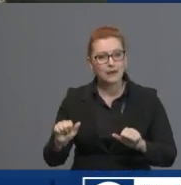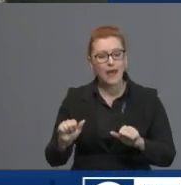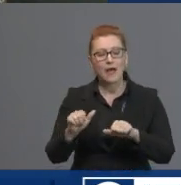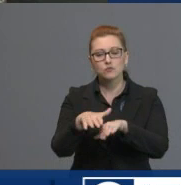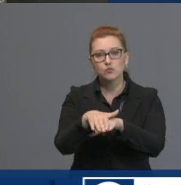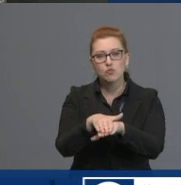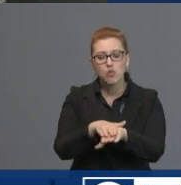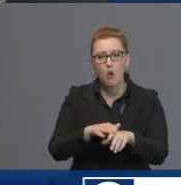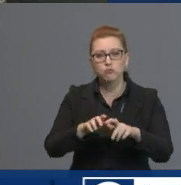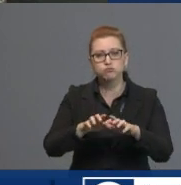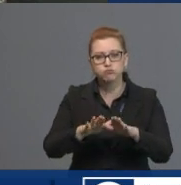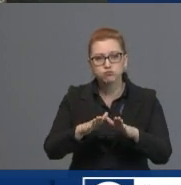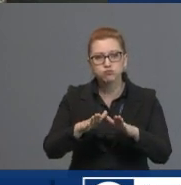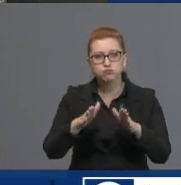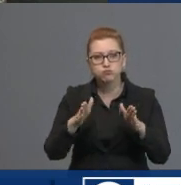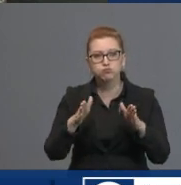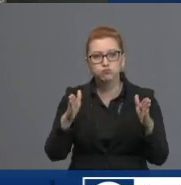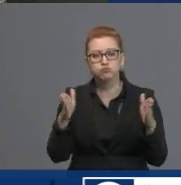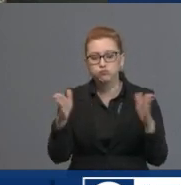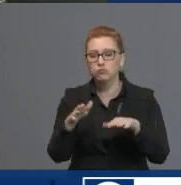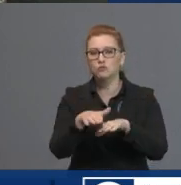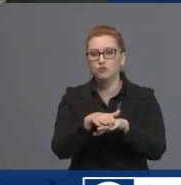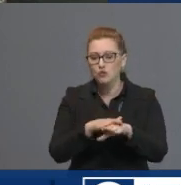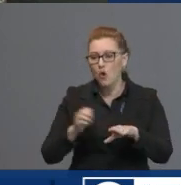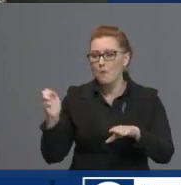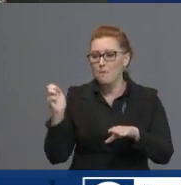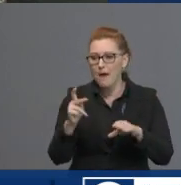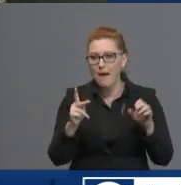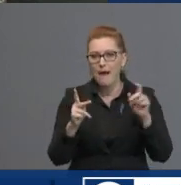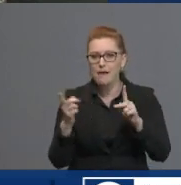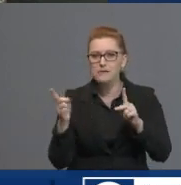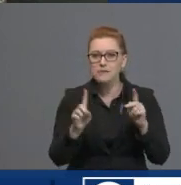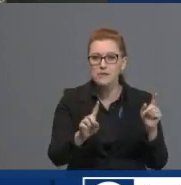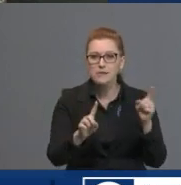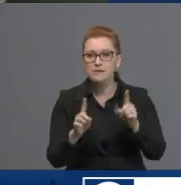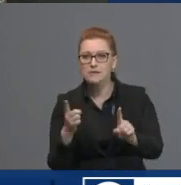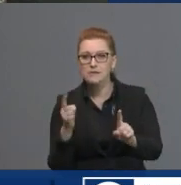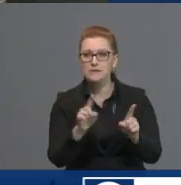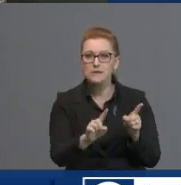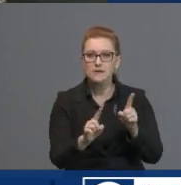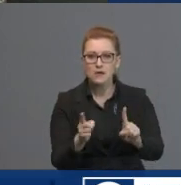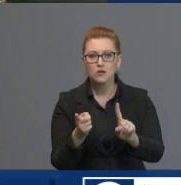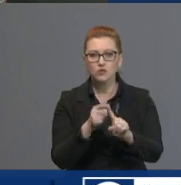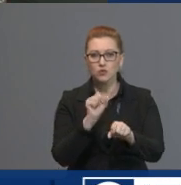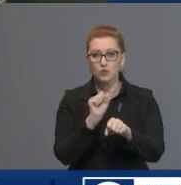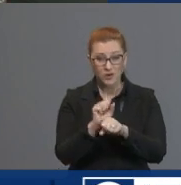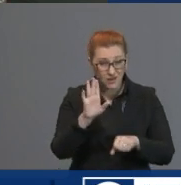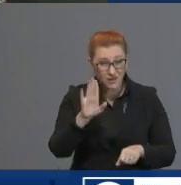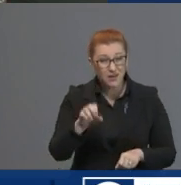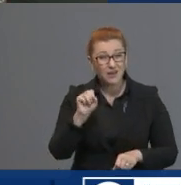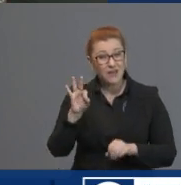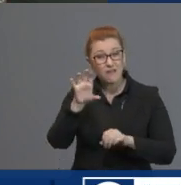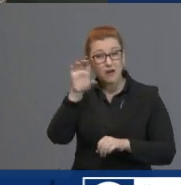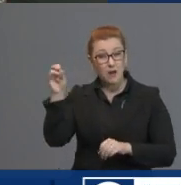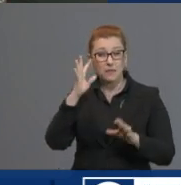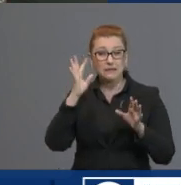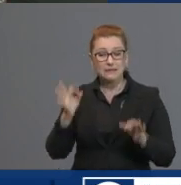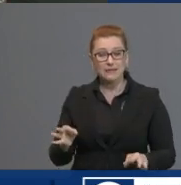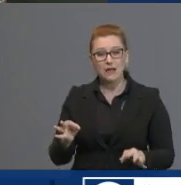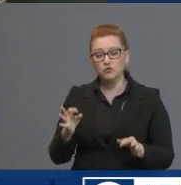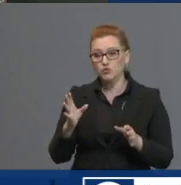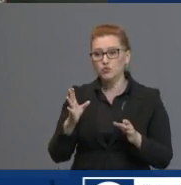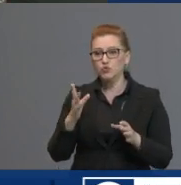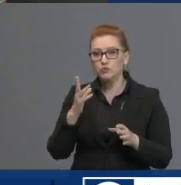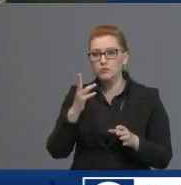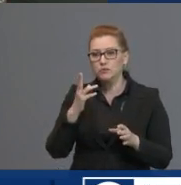in terms of the White House gating, and that it is safe to do that, and you are more than welcome to return in phases. As a matter